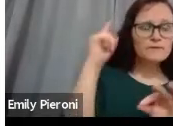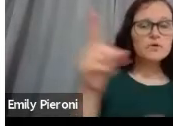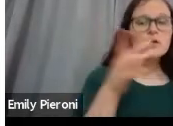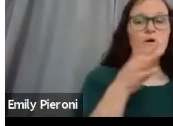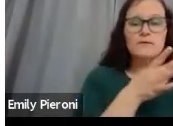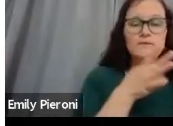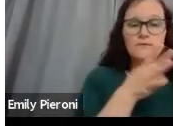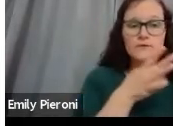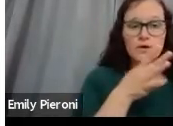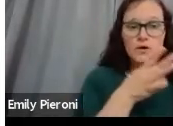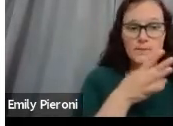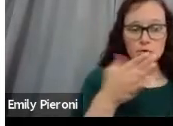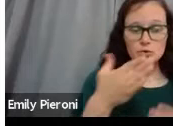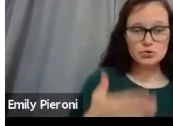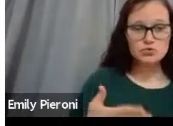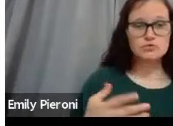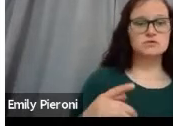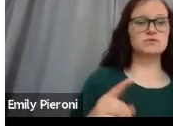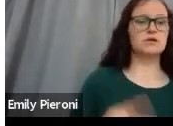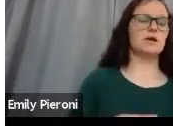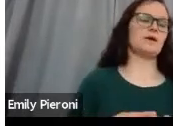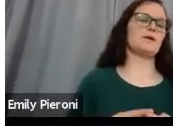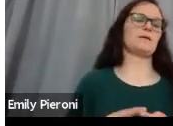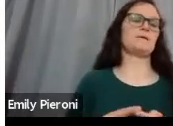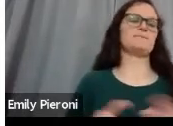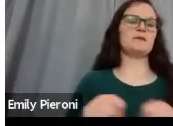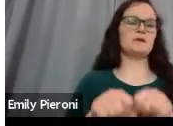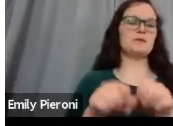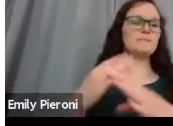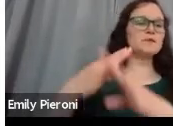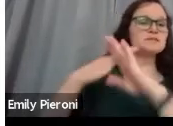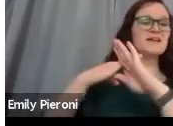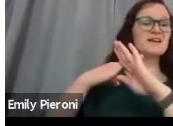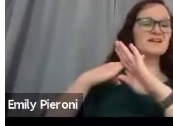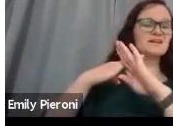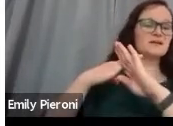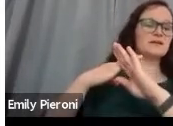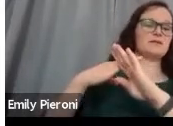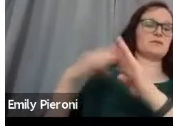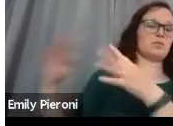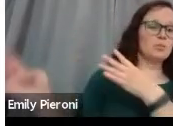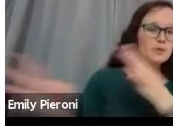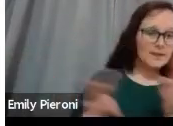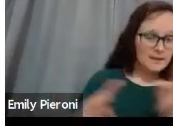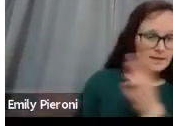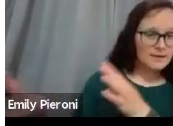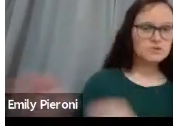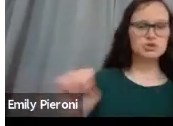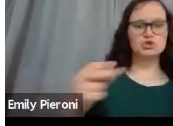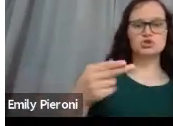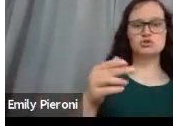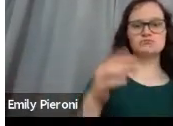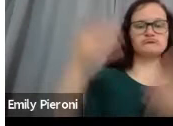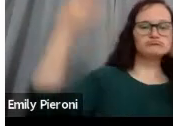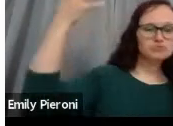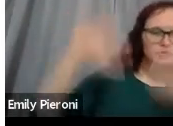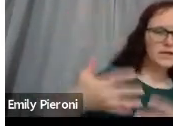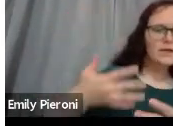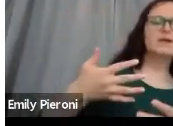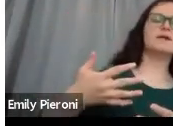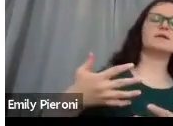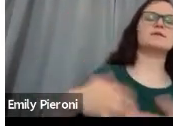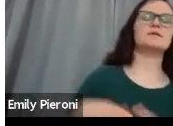strips, windbreaks, wildlife habitat, and soil conservation. We're using these trees have been deployed